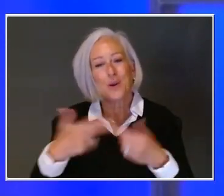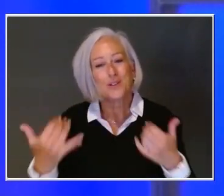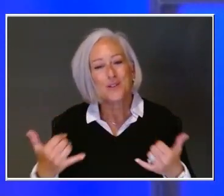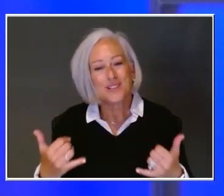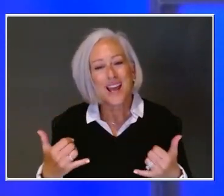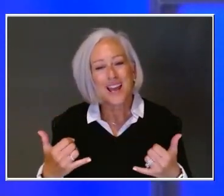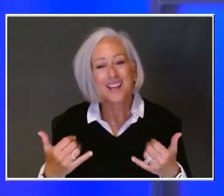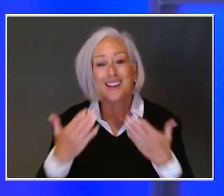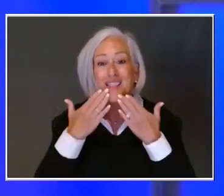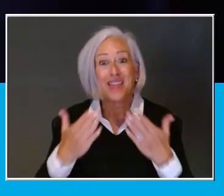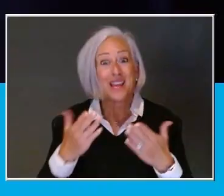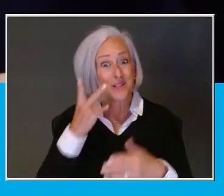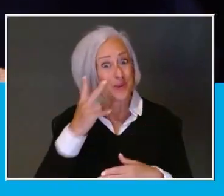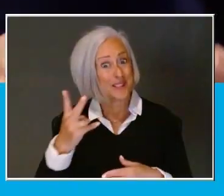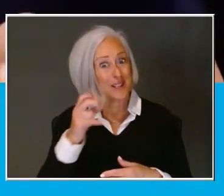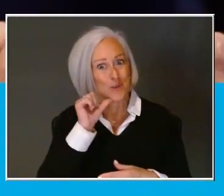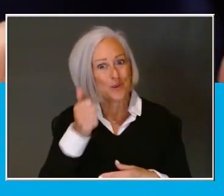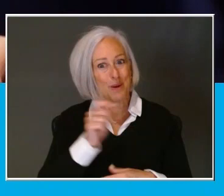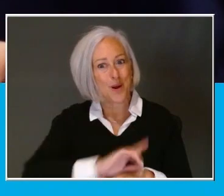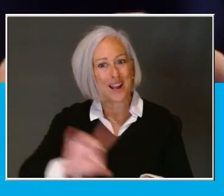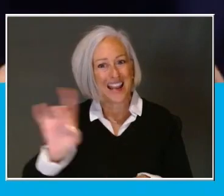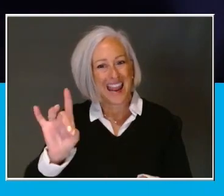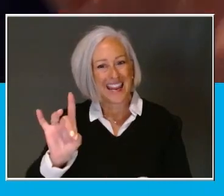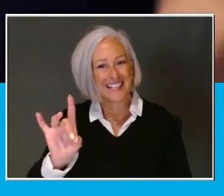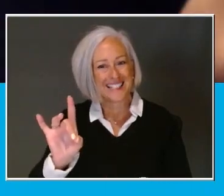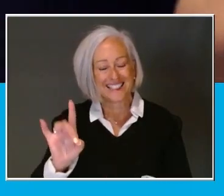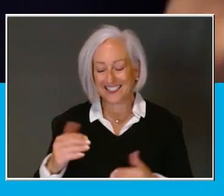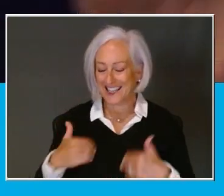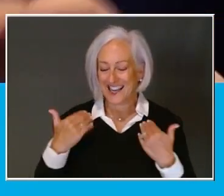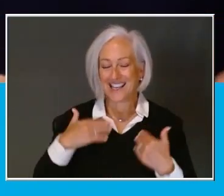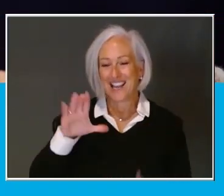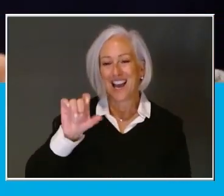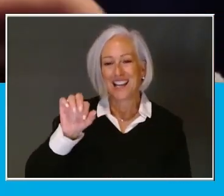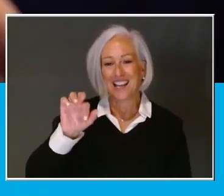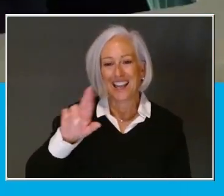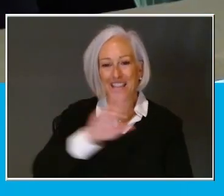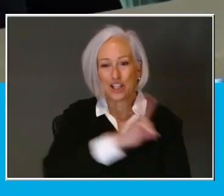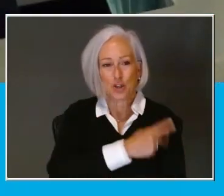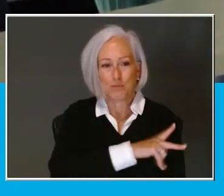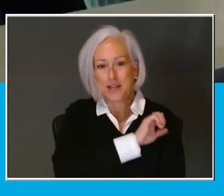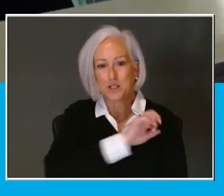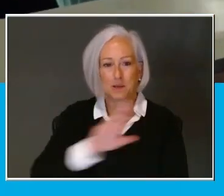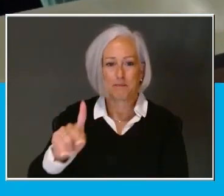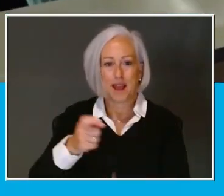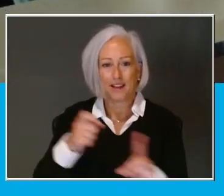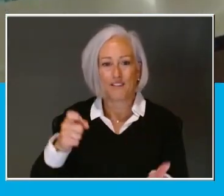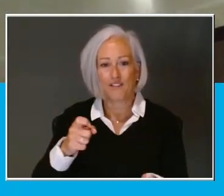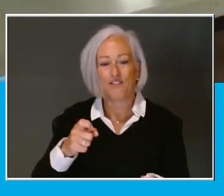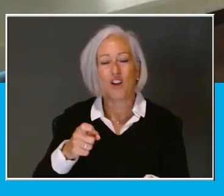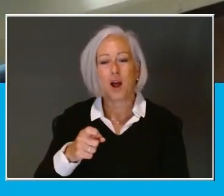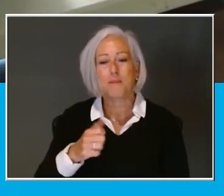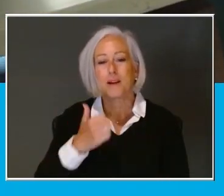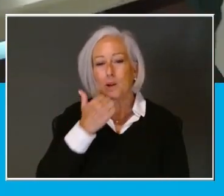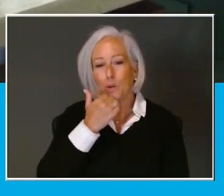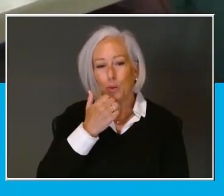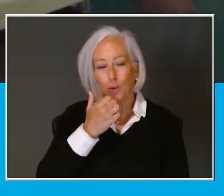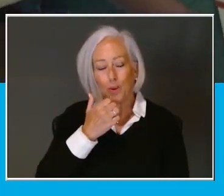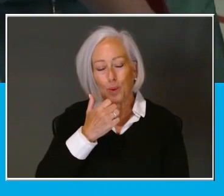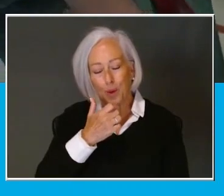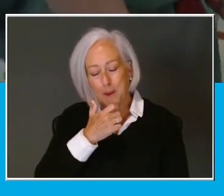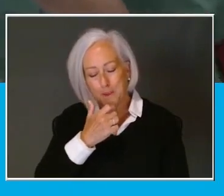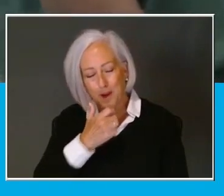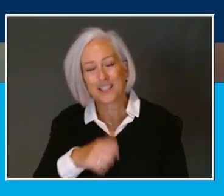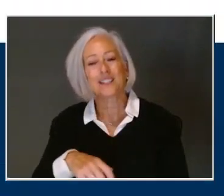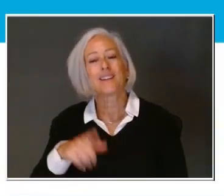see you back here tomorrow at 8. A young cancer patient is back from Great Britain. Alex Goodwin's survival story reached